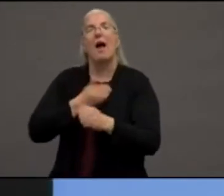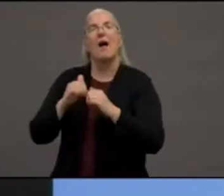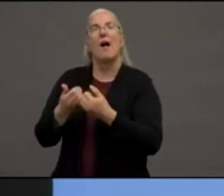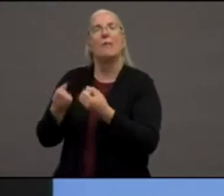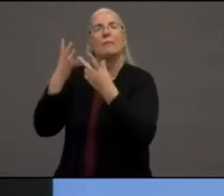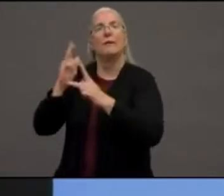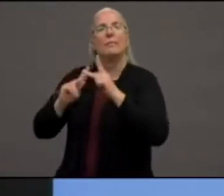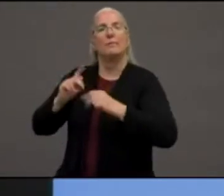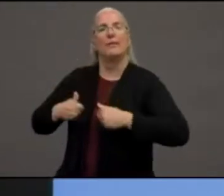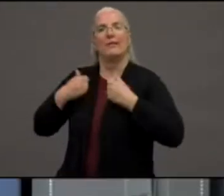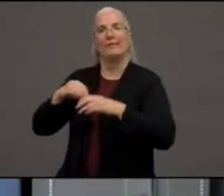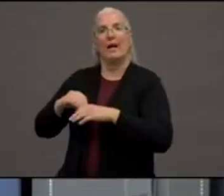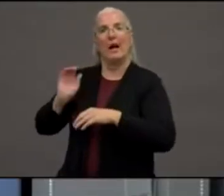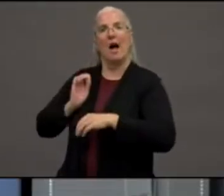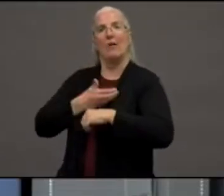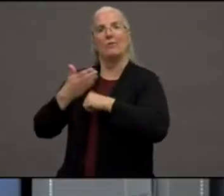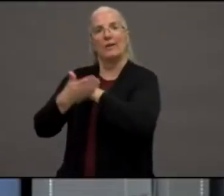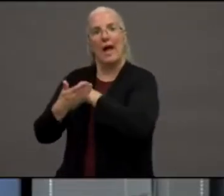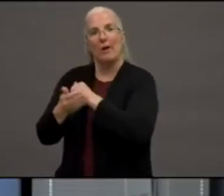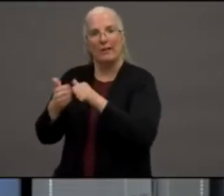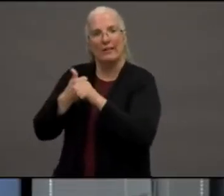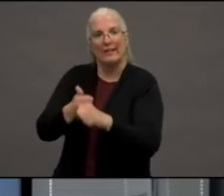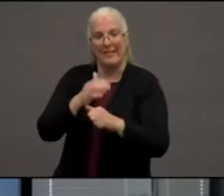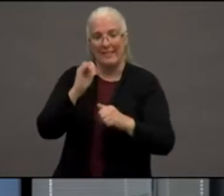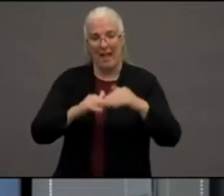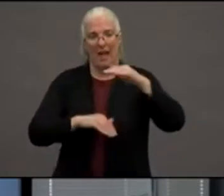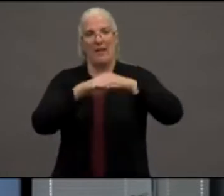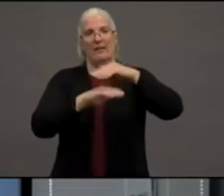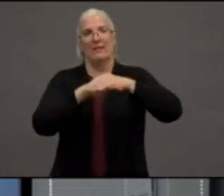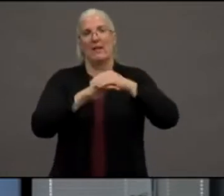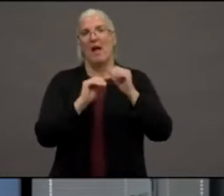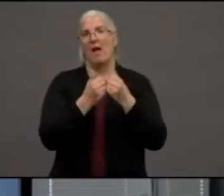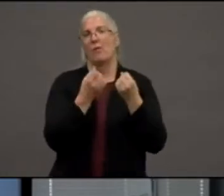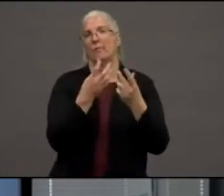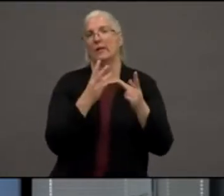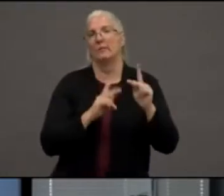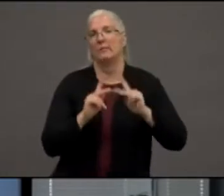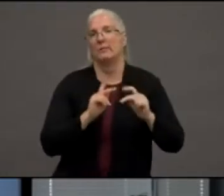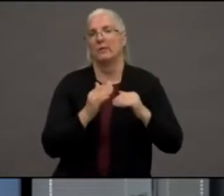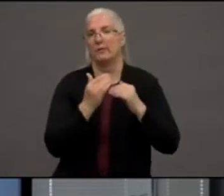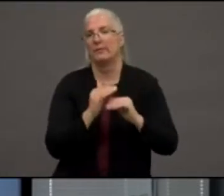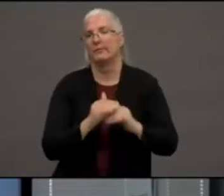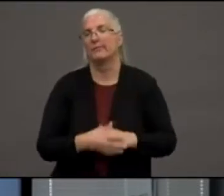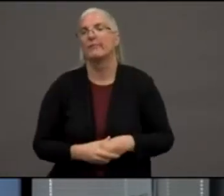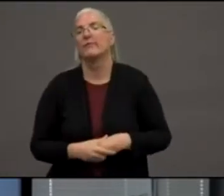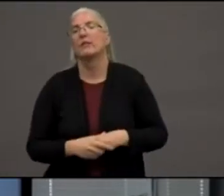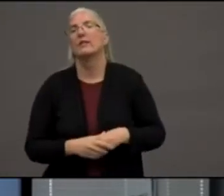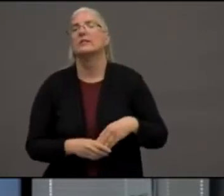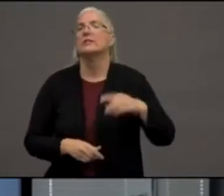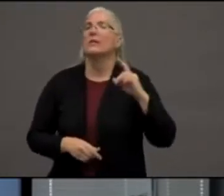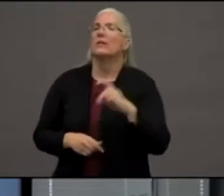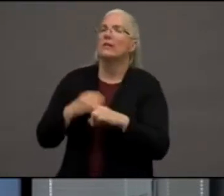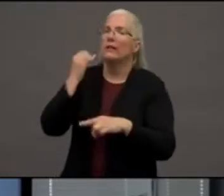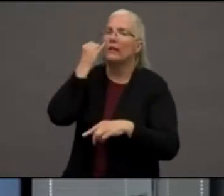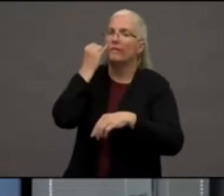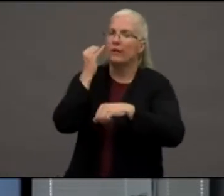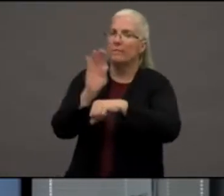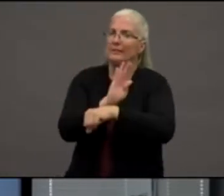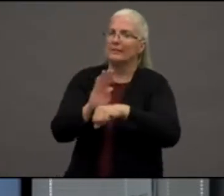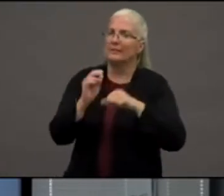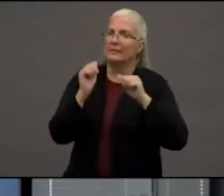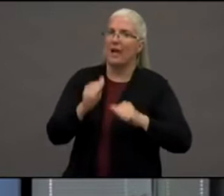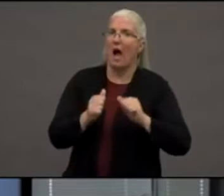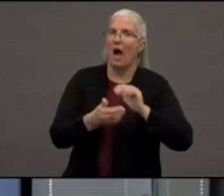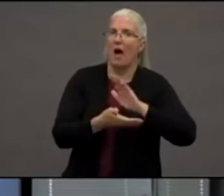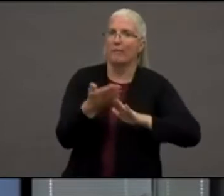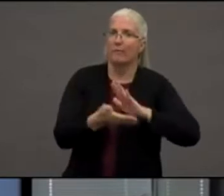right. So if a business is operating outdoors, as barbershops were doing and nail salons, but let's focus on barbershops. Yeah.